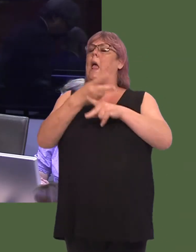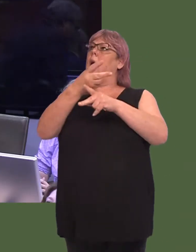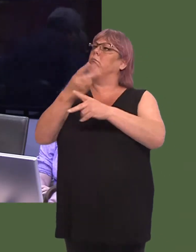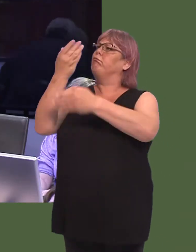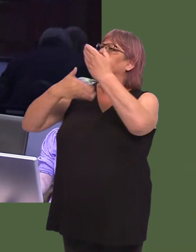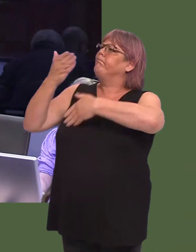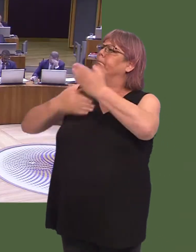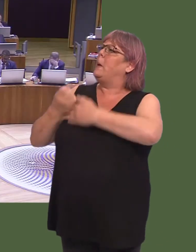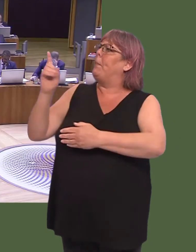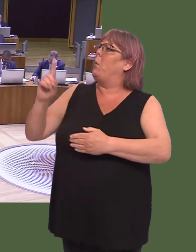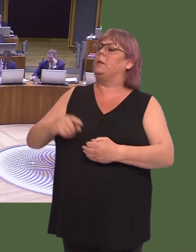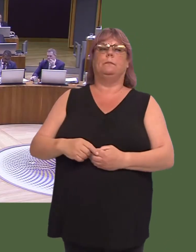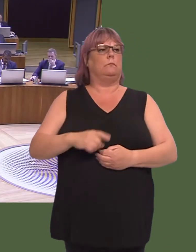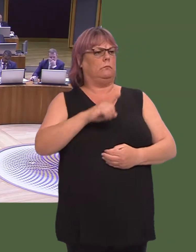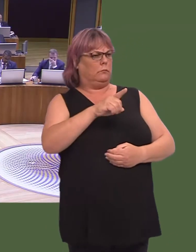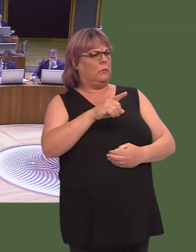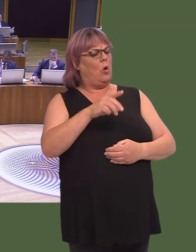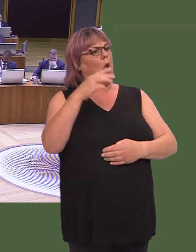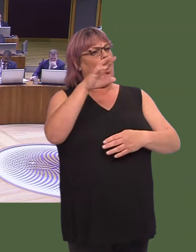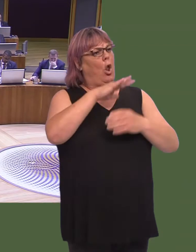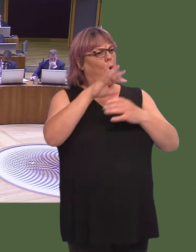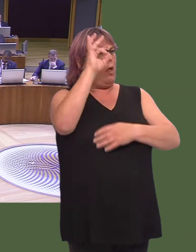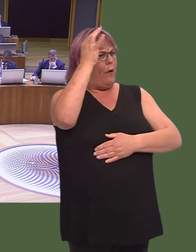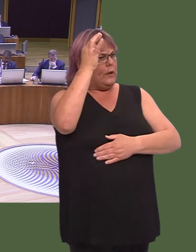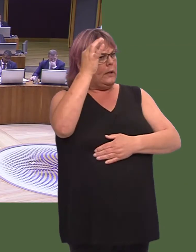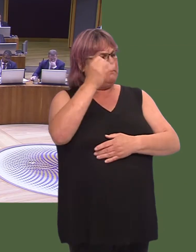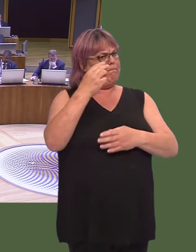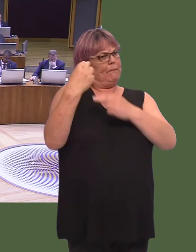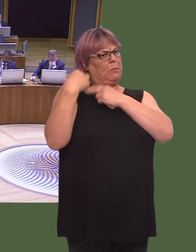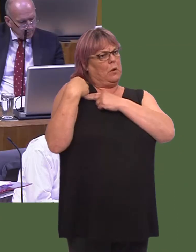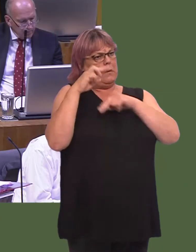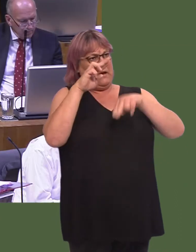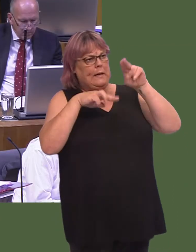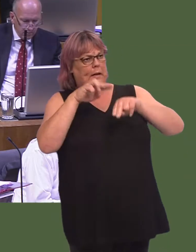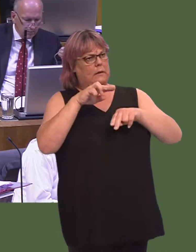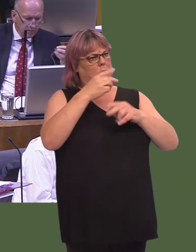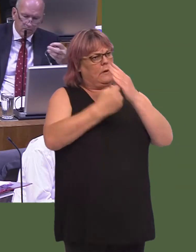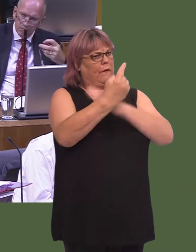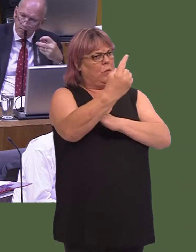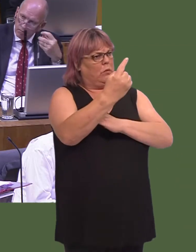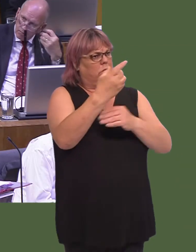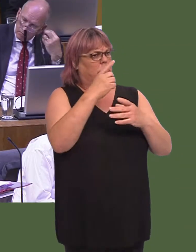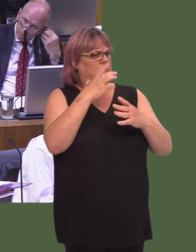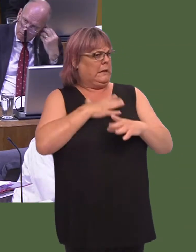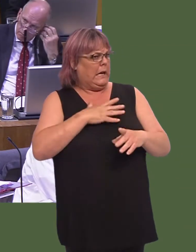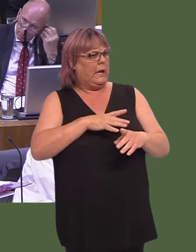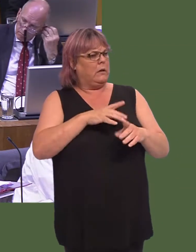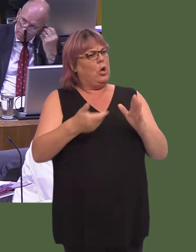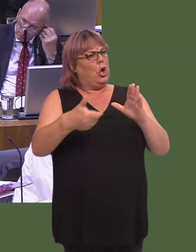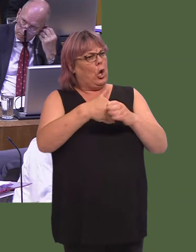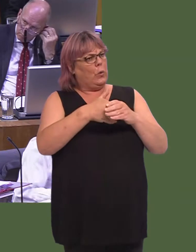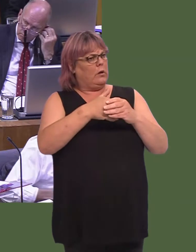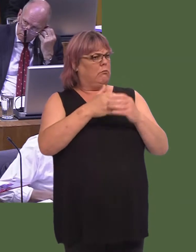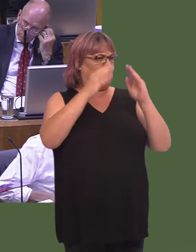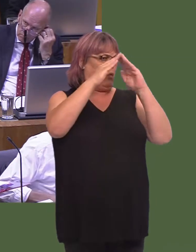care? Local authorities are responsible for assessing an individual's needs for care and support, including any